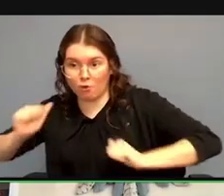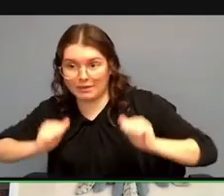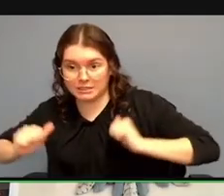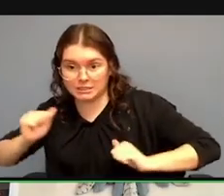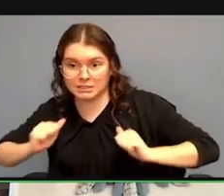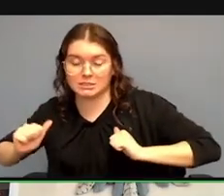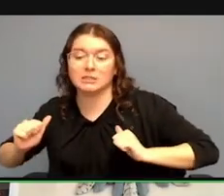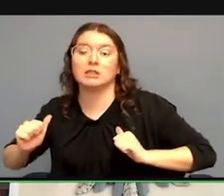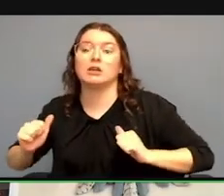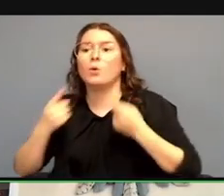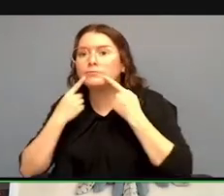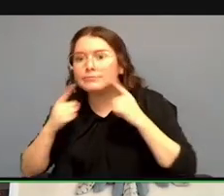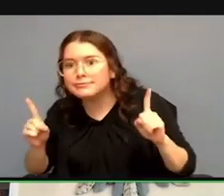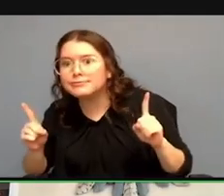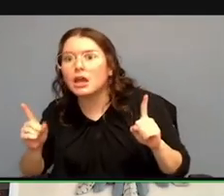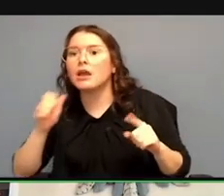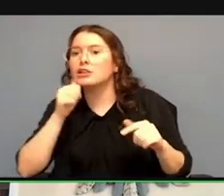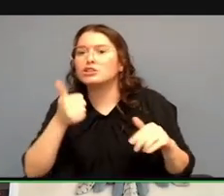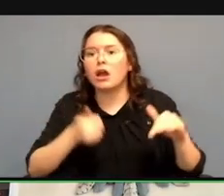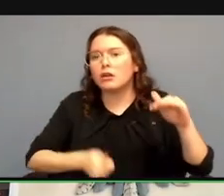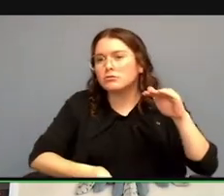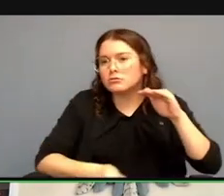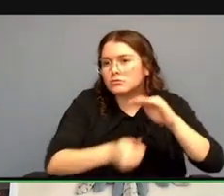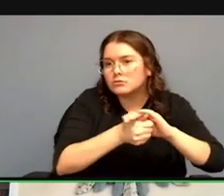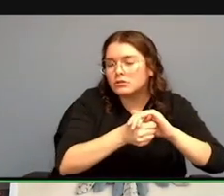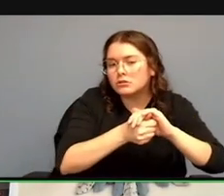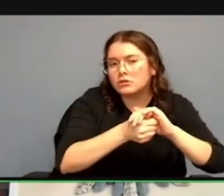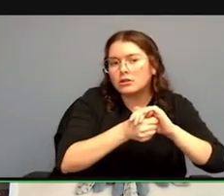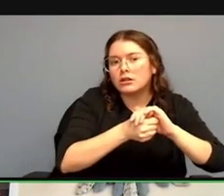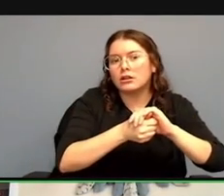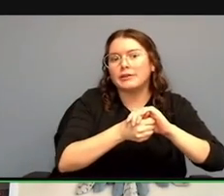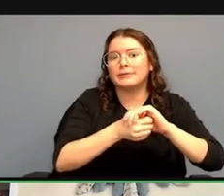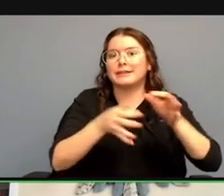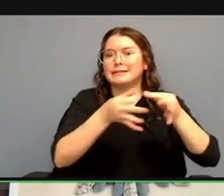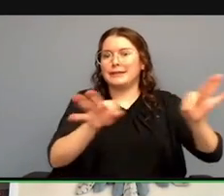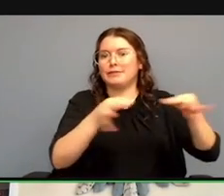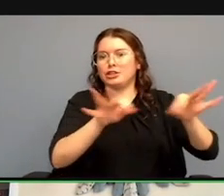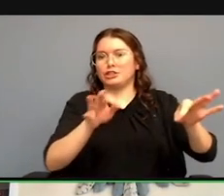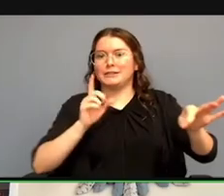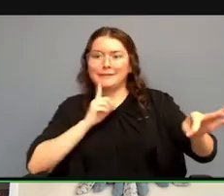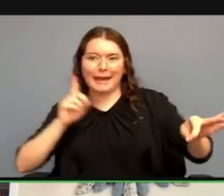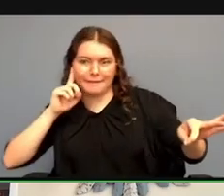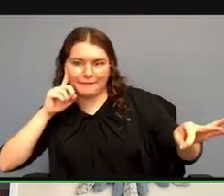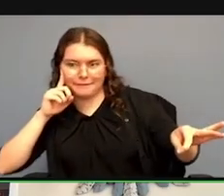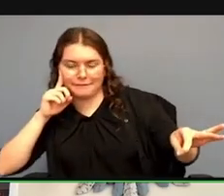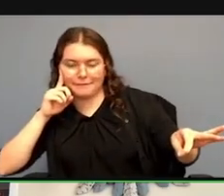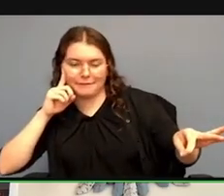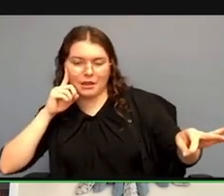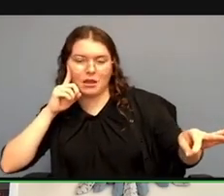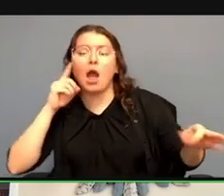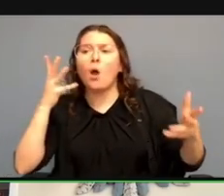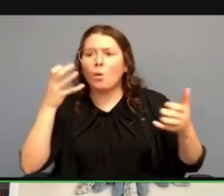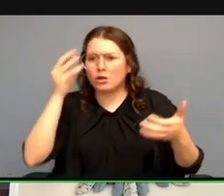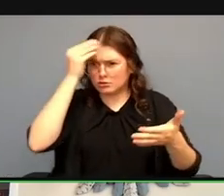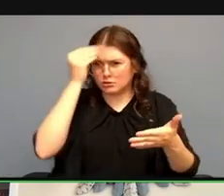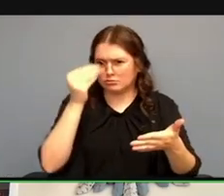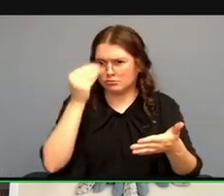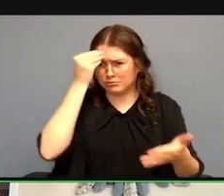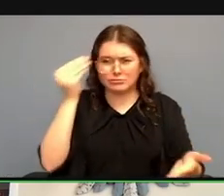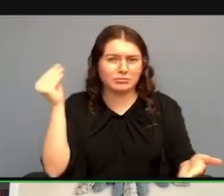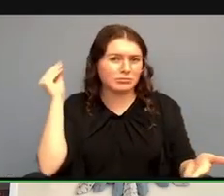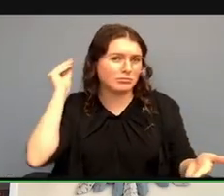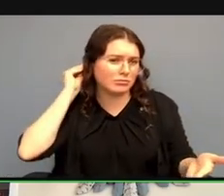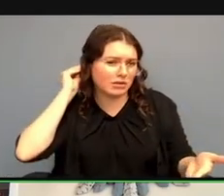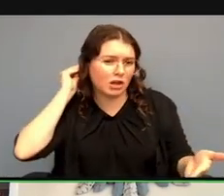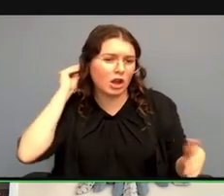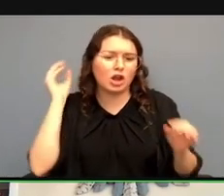that is not included under the definition of deafness. Now, I want you to take note that there is no